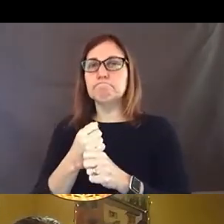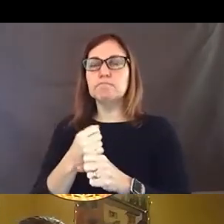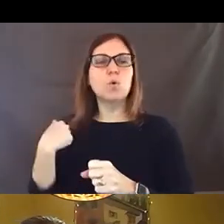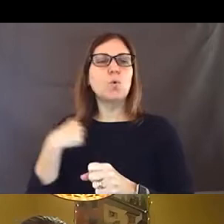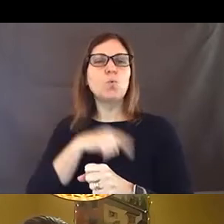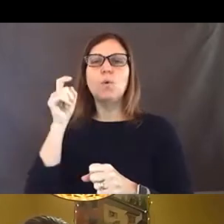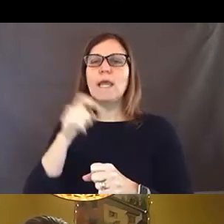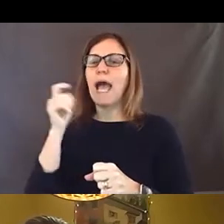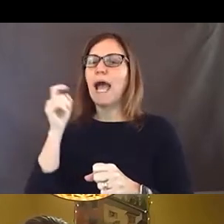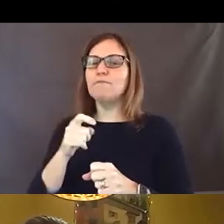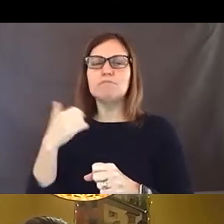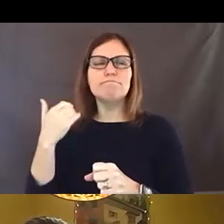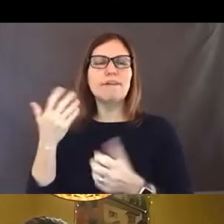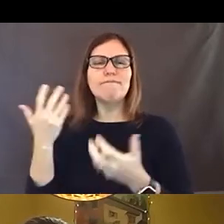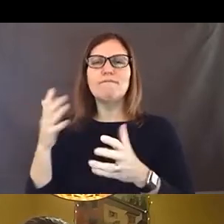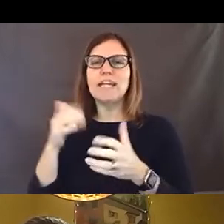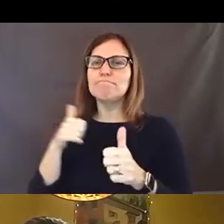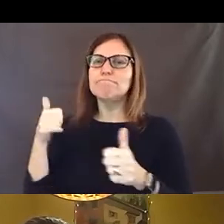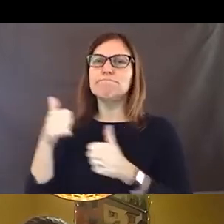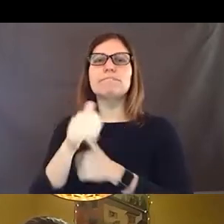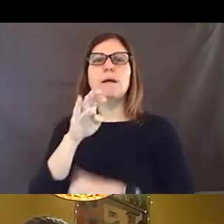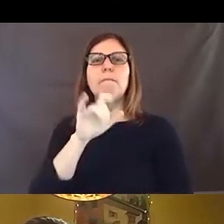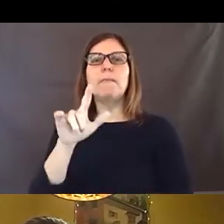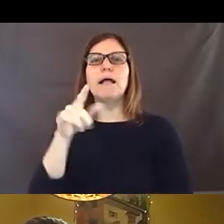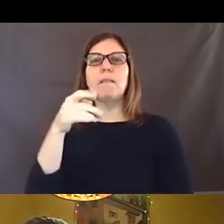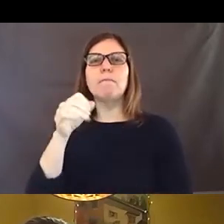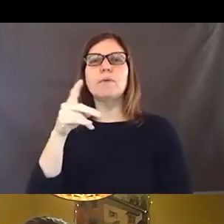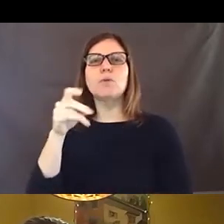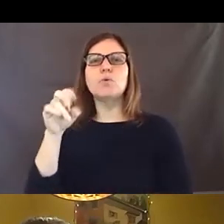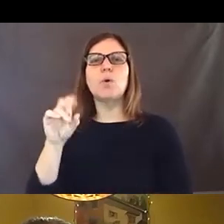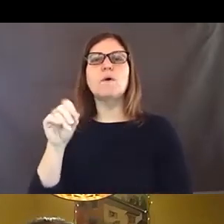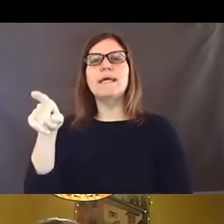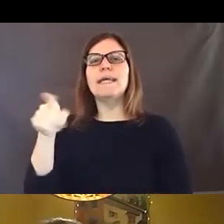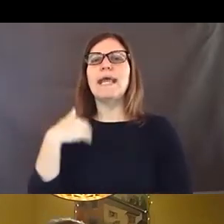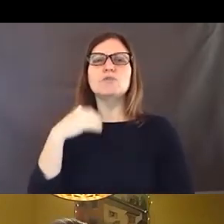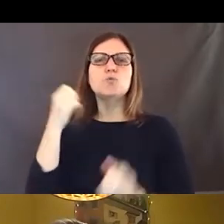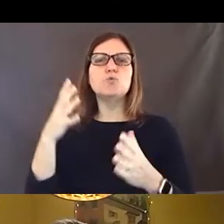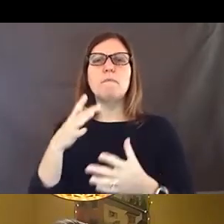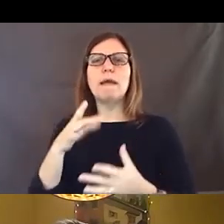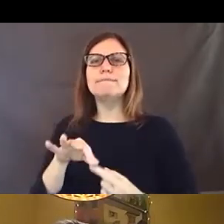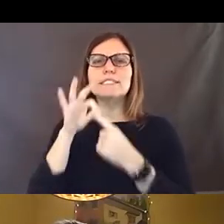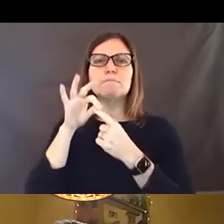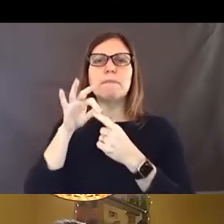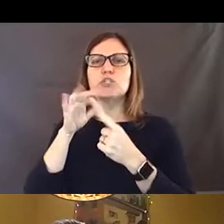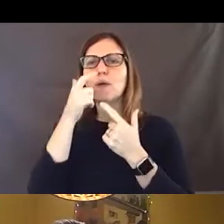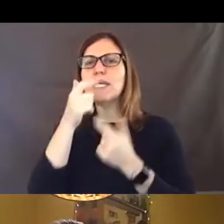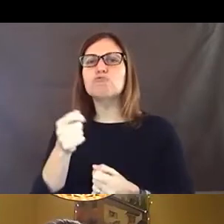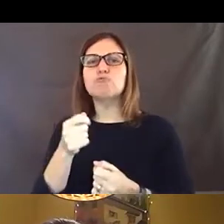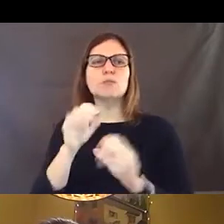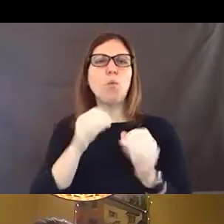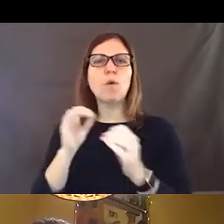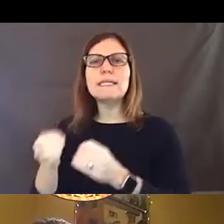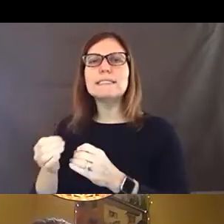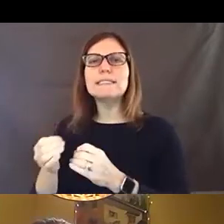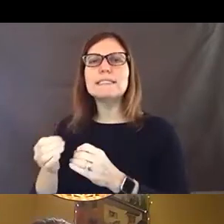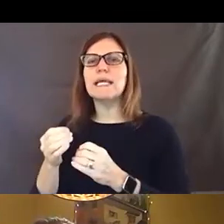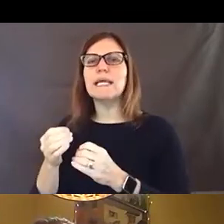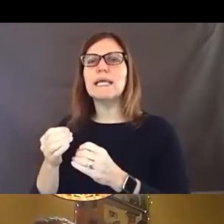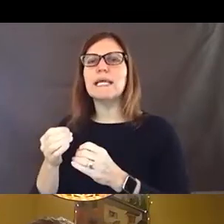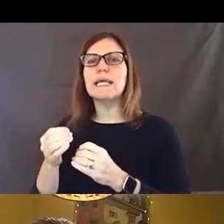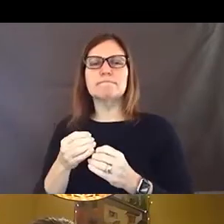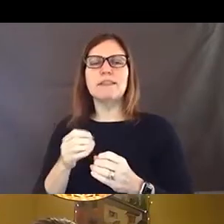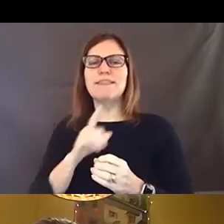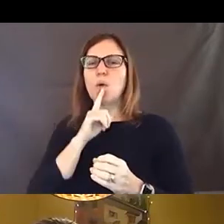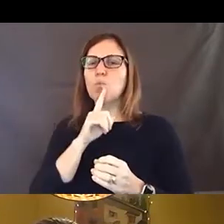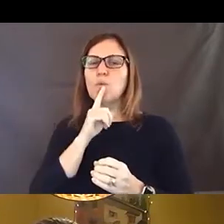past Bill Paducah. He has too many special interests and organizations and institutions that send out a clear systemic